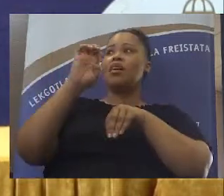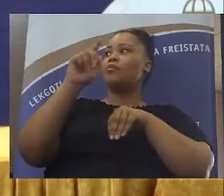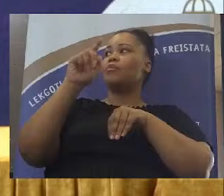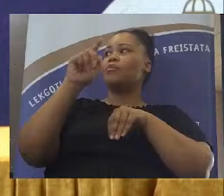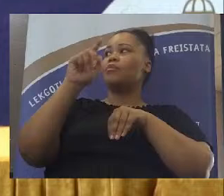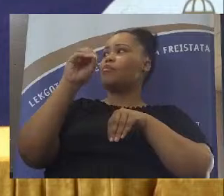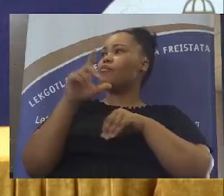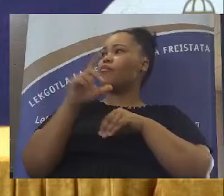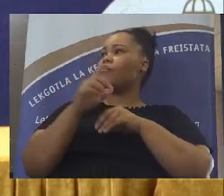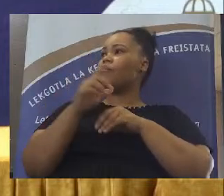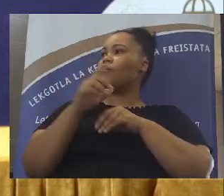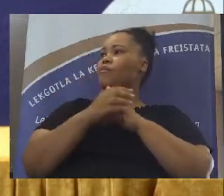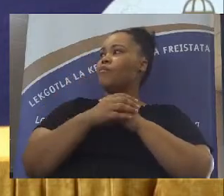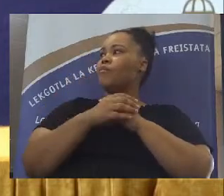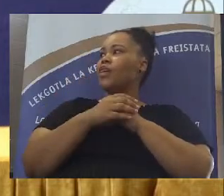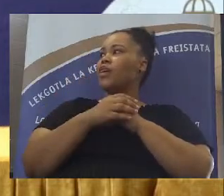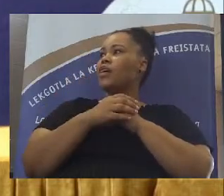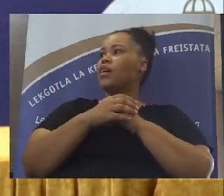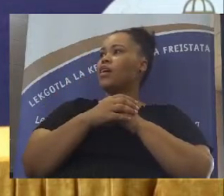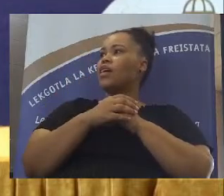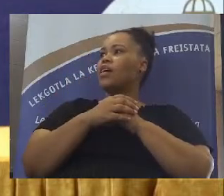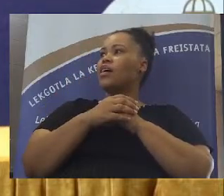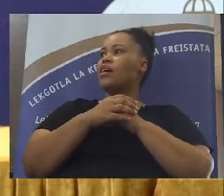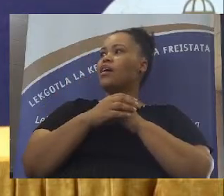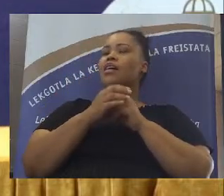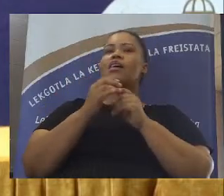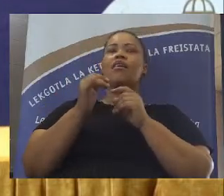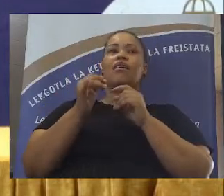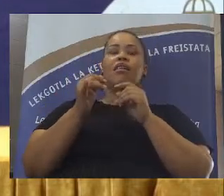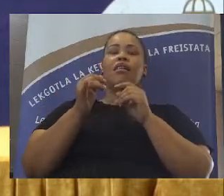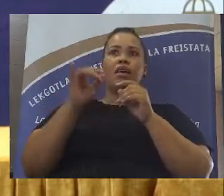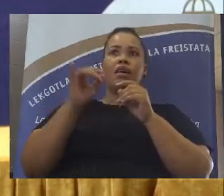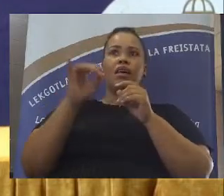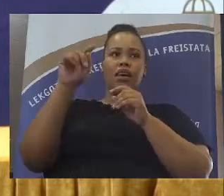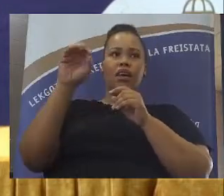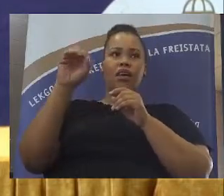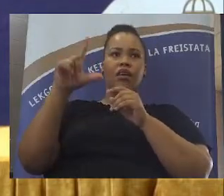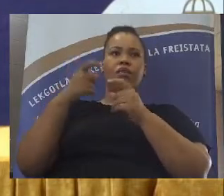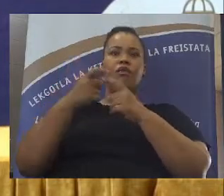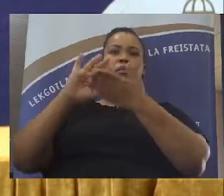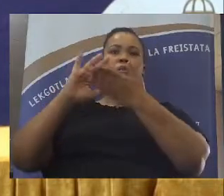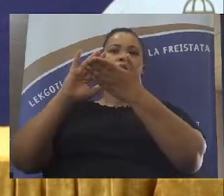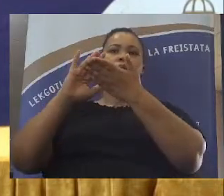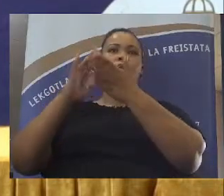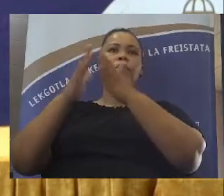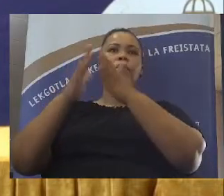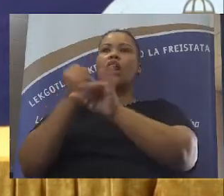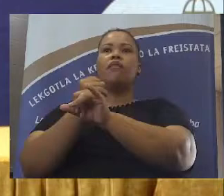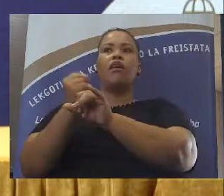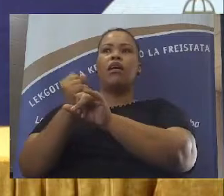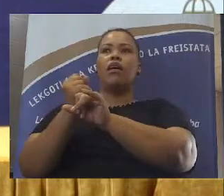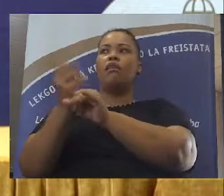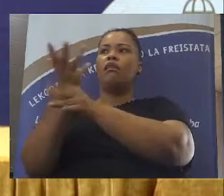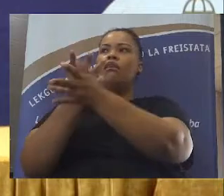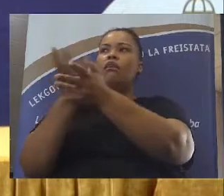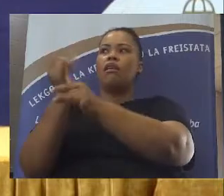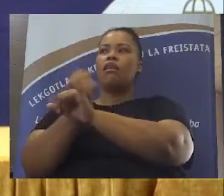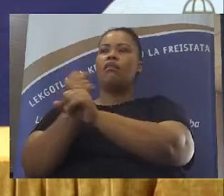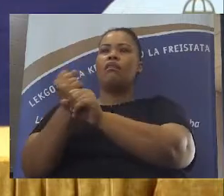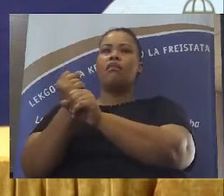with e-toll, it was never built up from the community. We never consulted the communities. And you